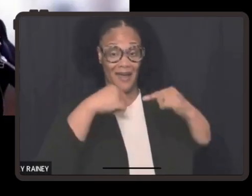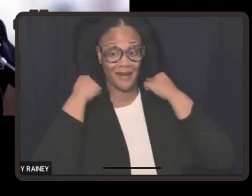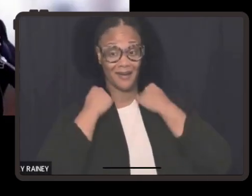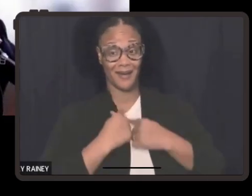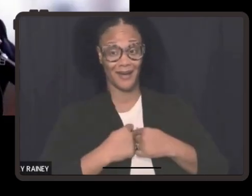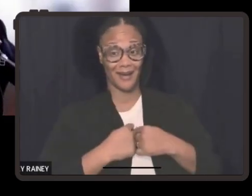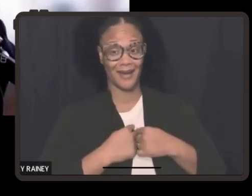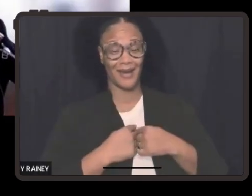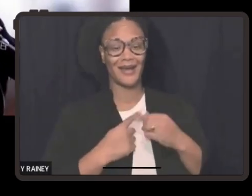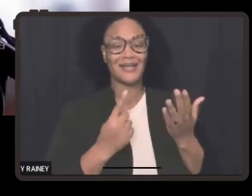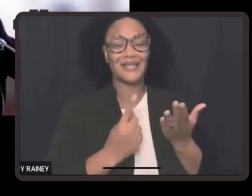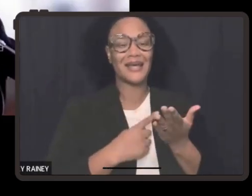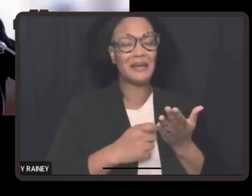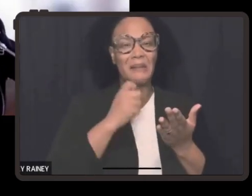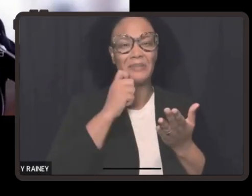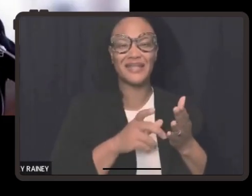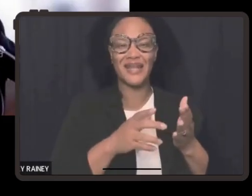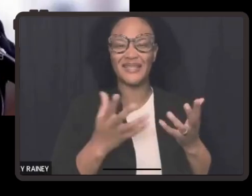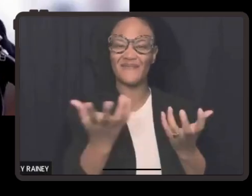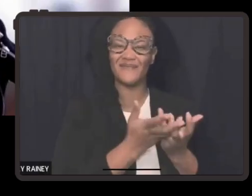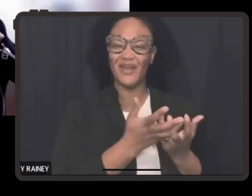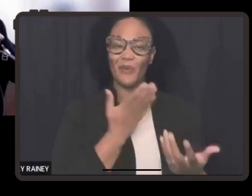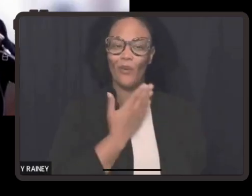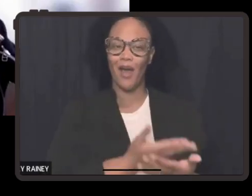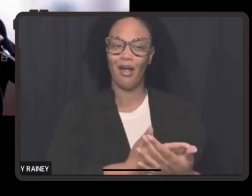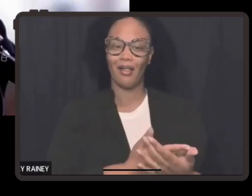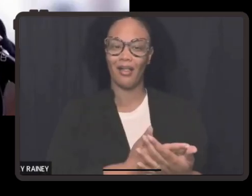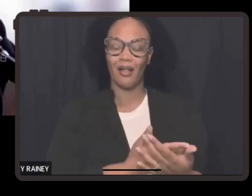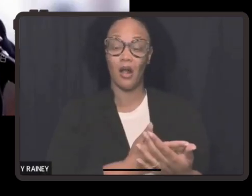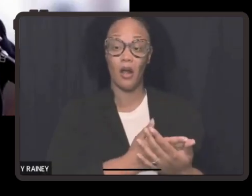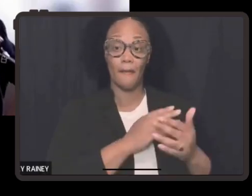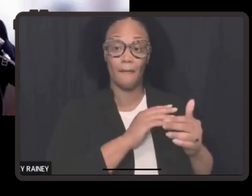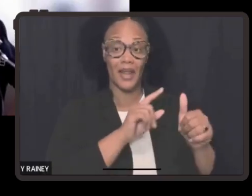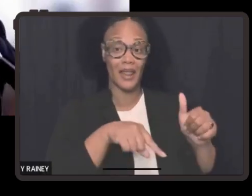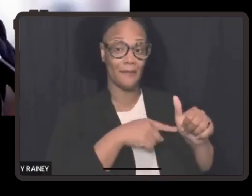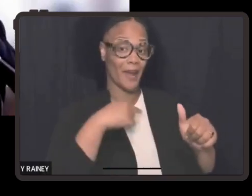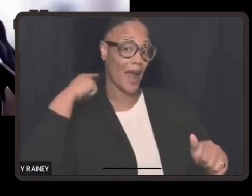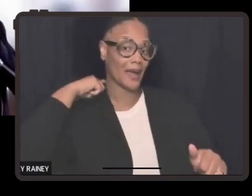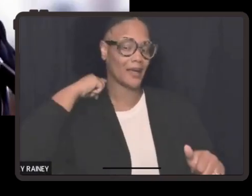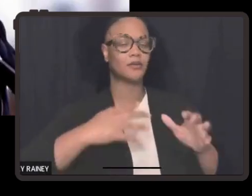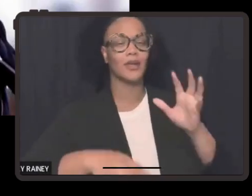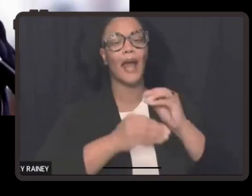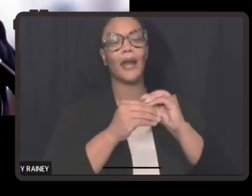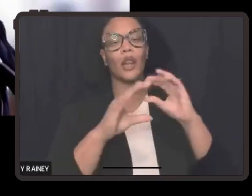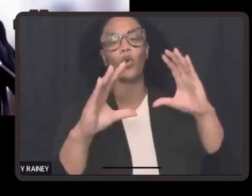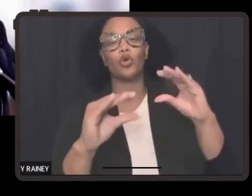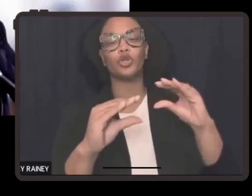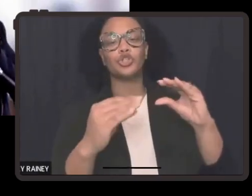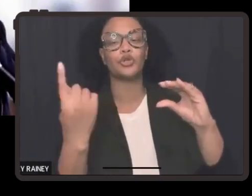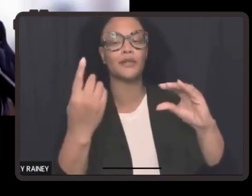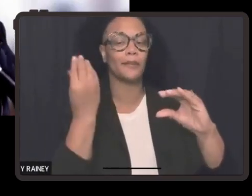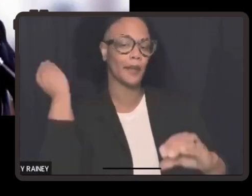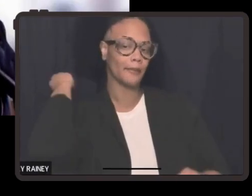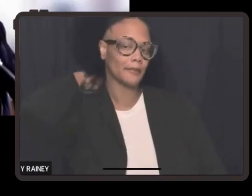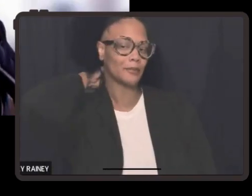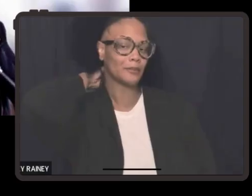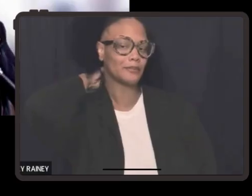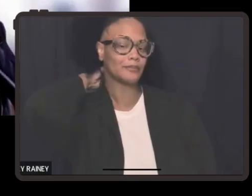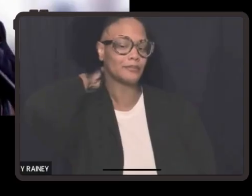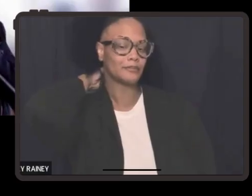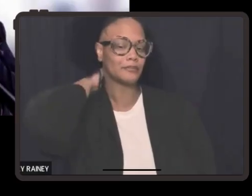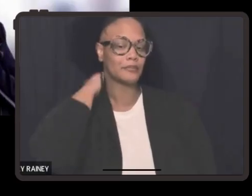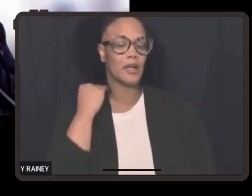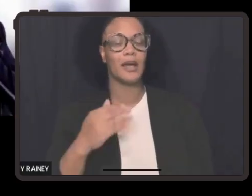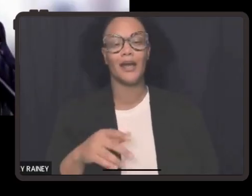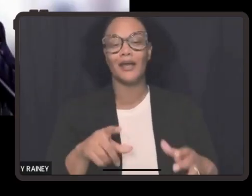fit as well on some people's necks. But what you can do with the back of it, you can put a little cushion or something like that, or a little something, and it's finding the